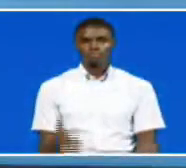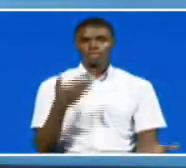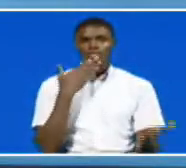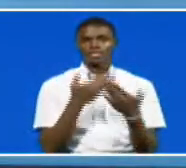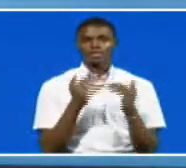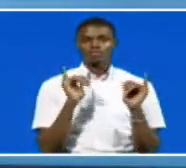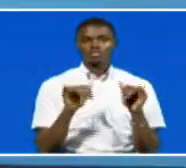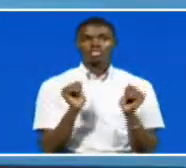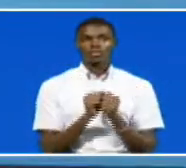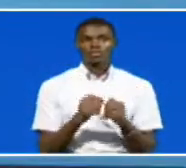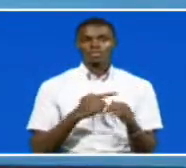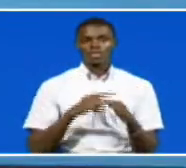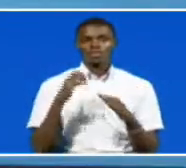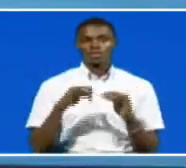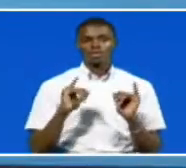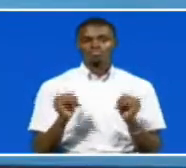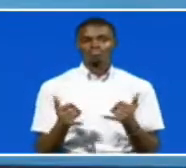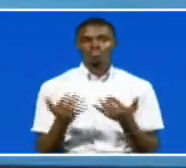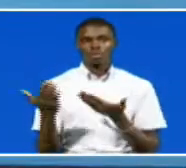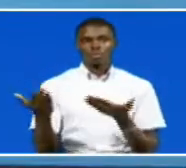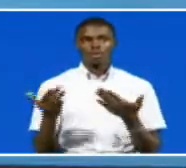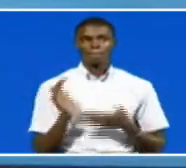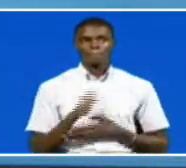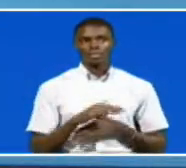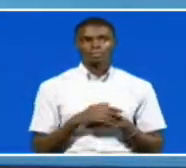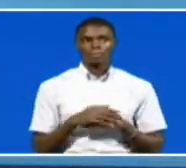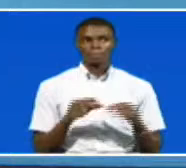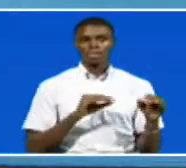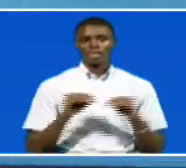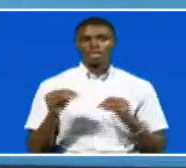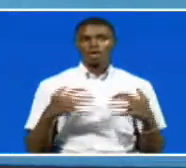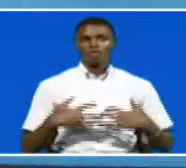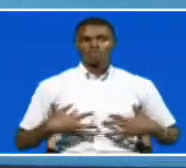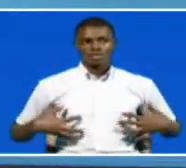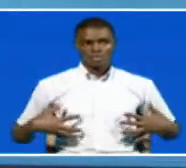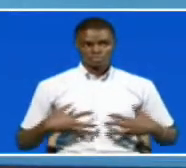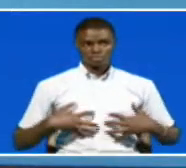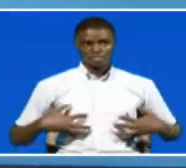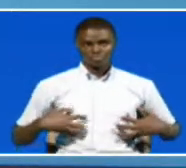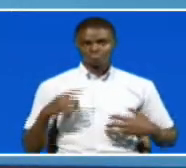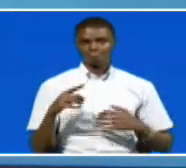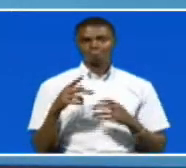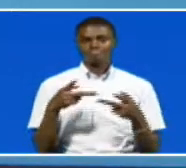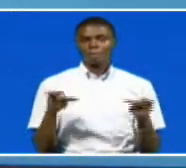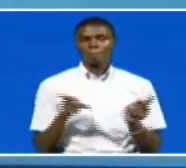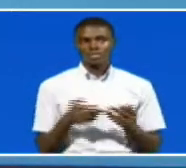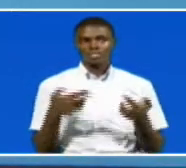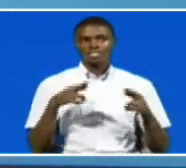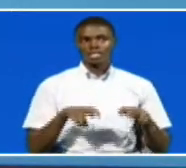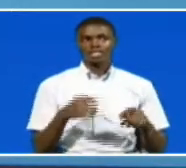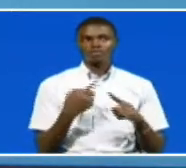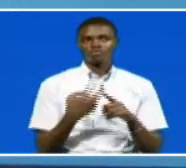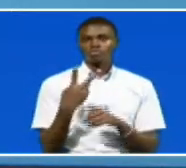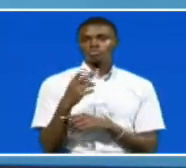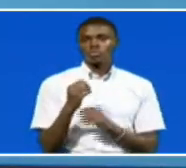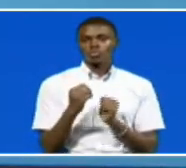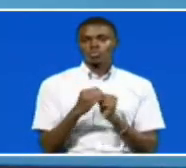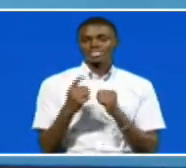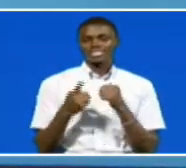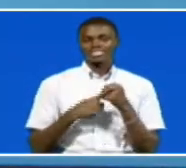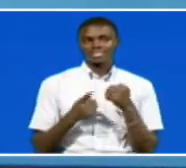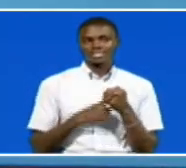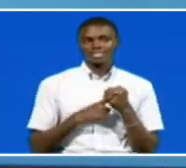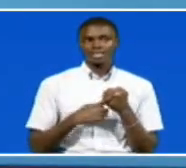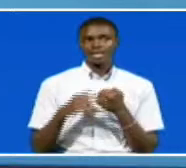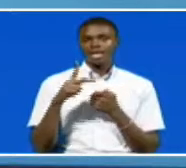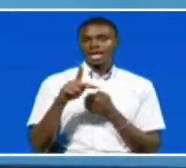Thank you for staying with Weekend Prime. Welcome back. Now, resettlement of refugees has been taking place in Kenya since 2016.